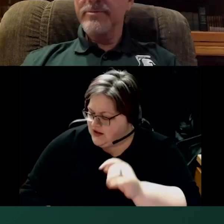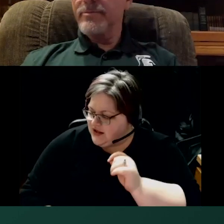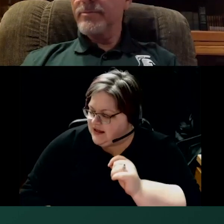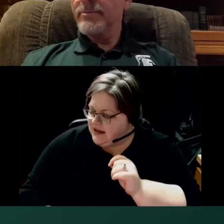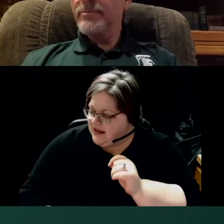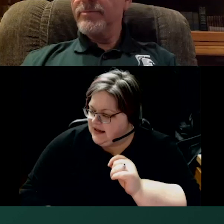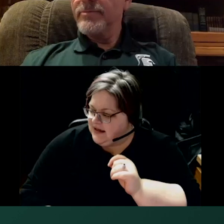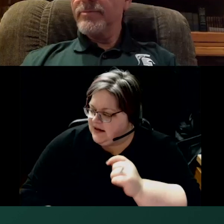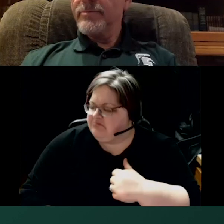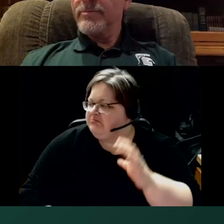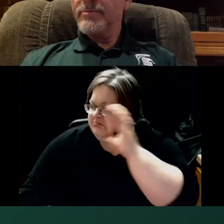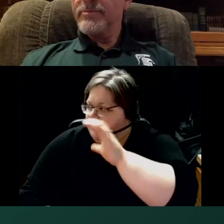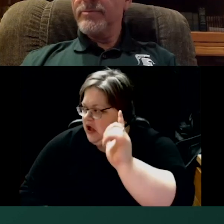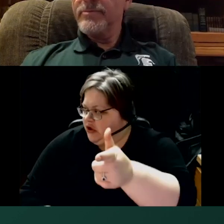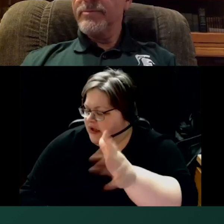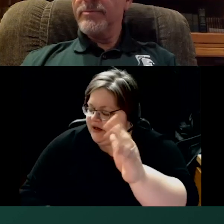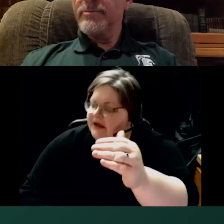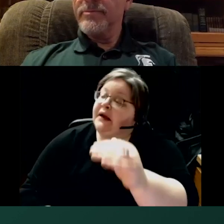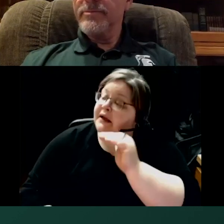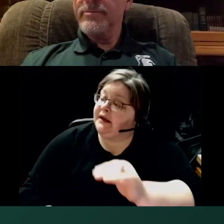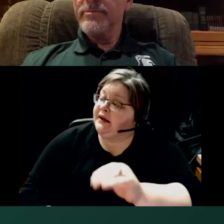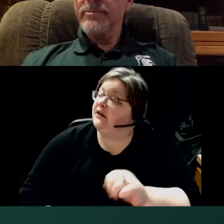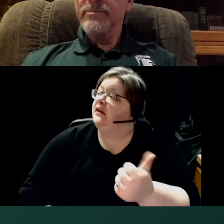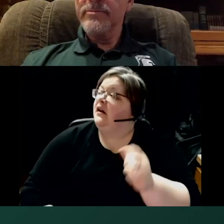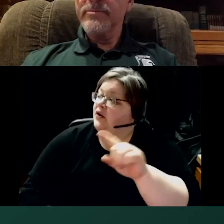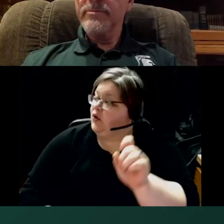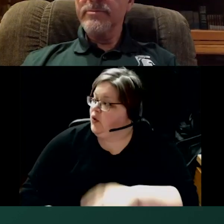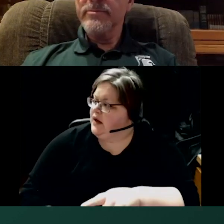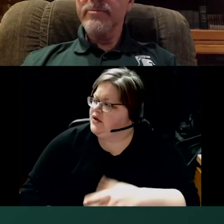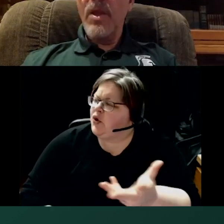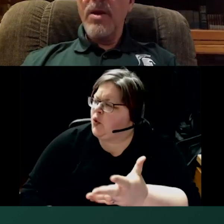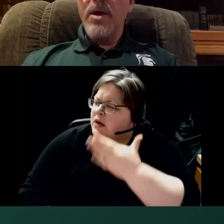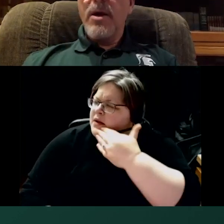I'll look for it later. What was the best moon you've seen?